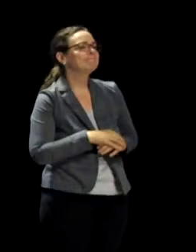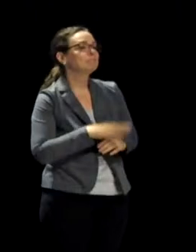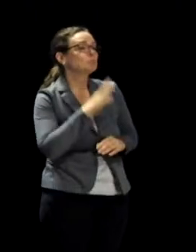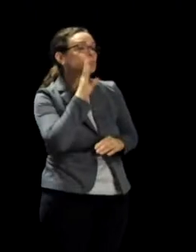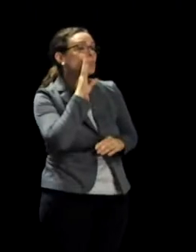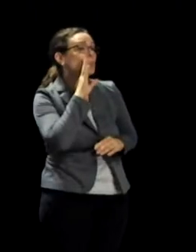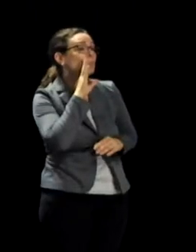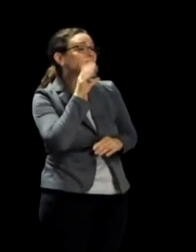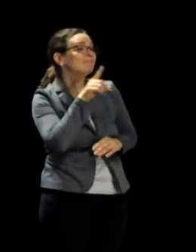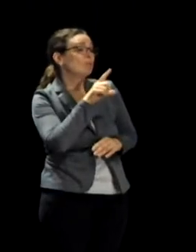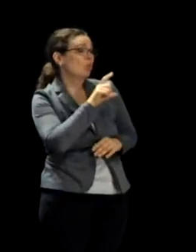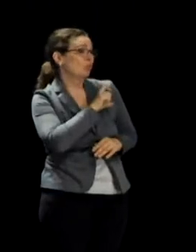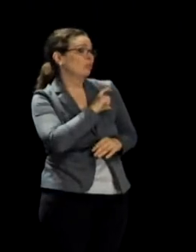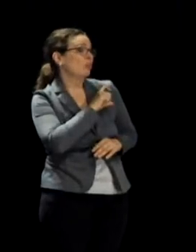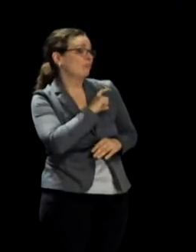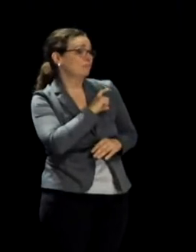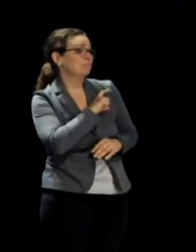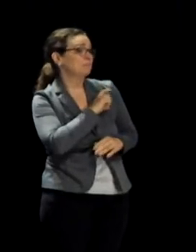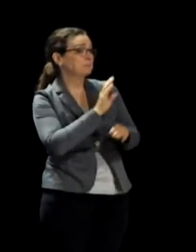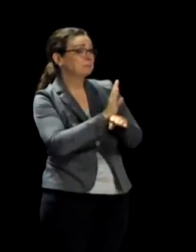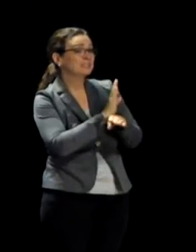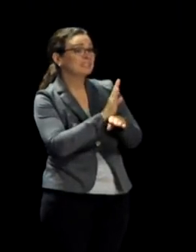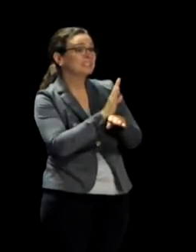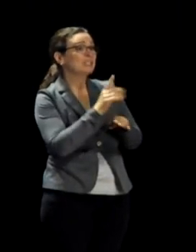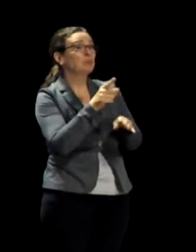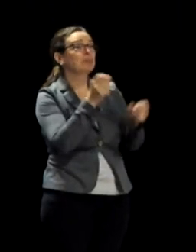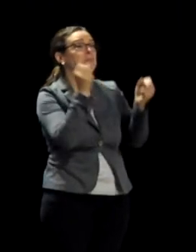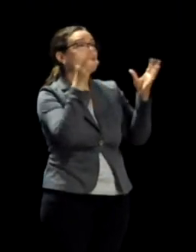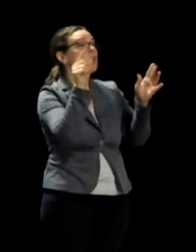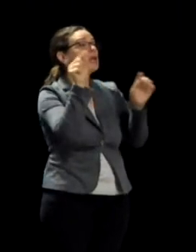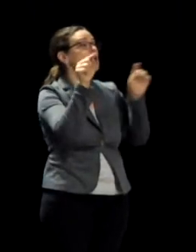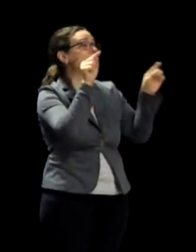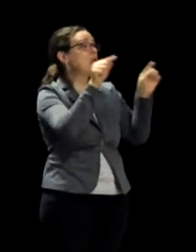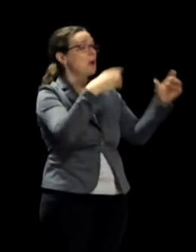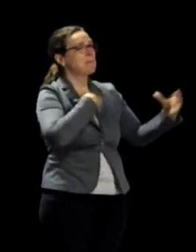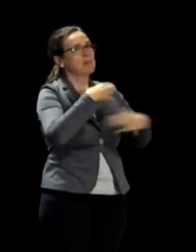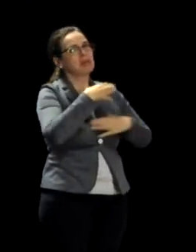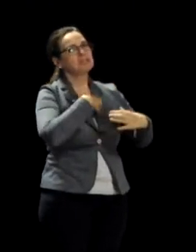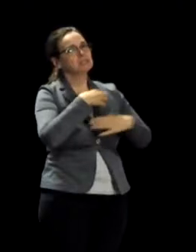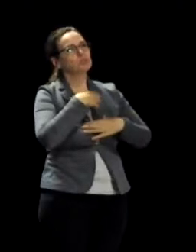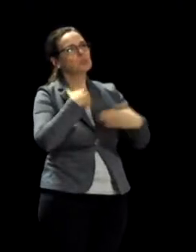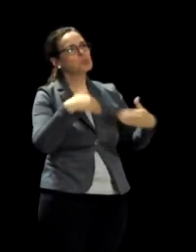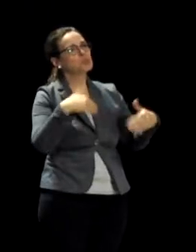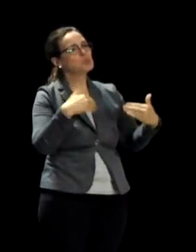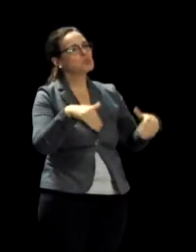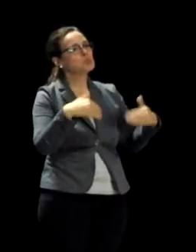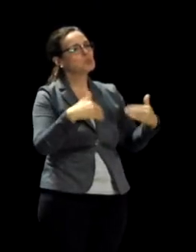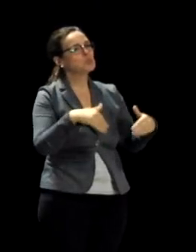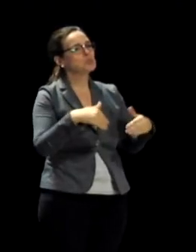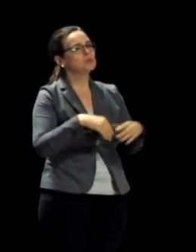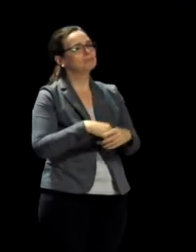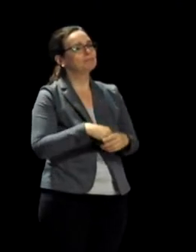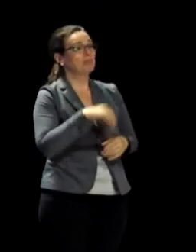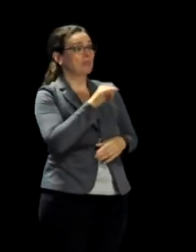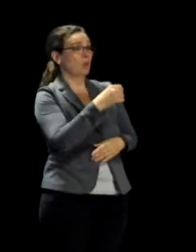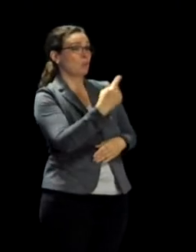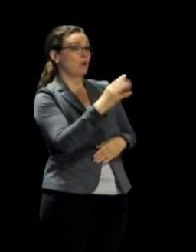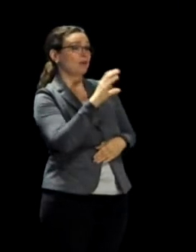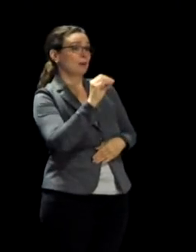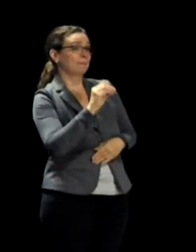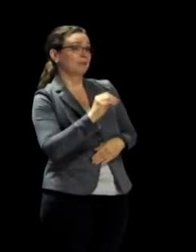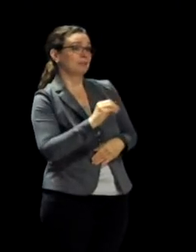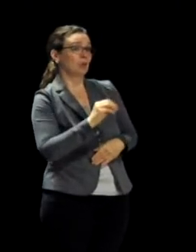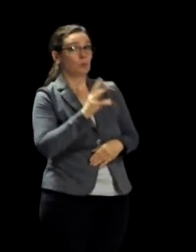COVID related enforcement actions. Who is that one company? Well,